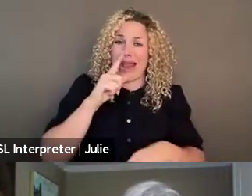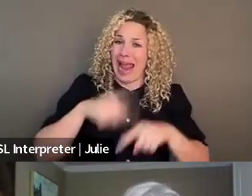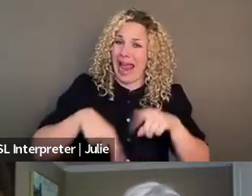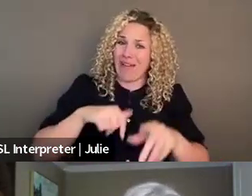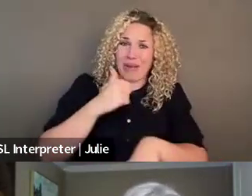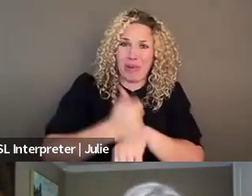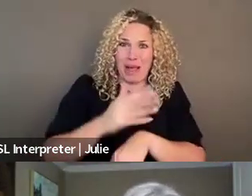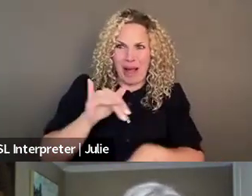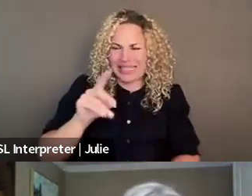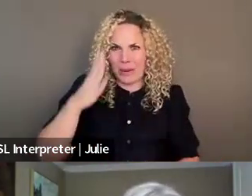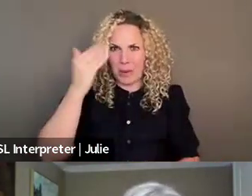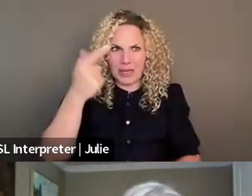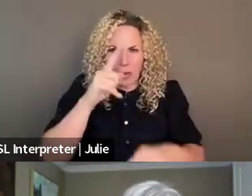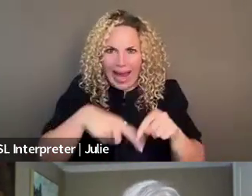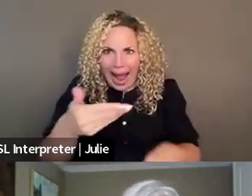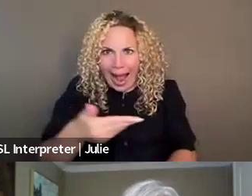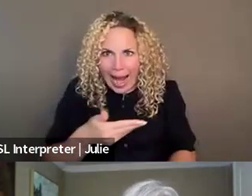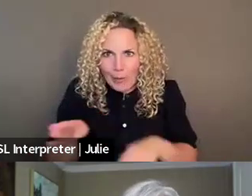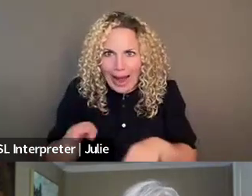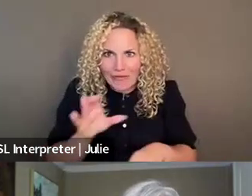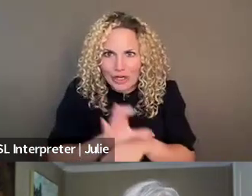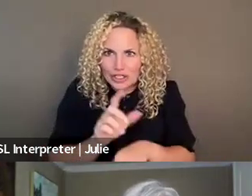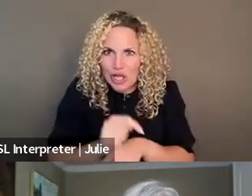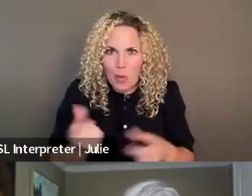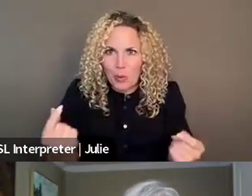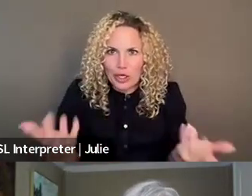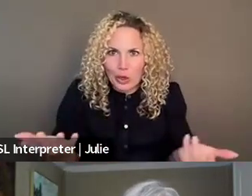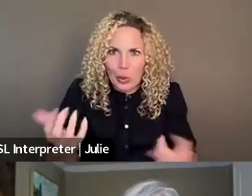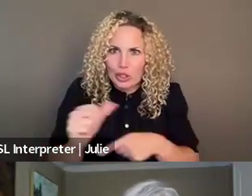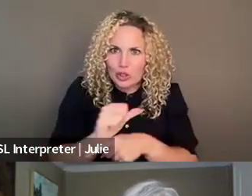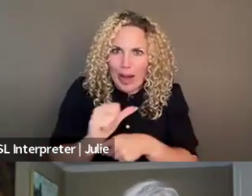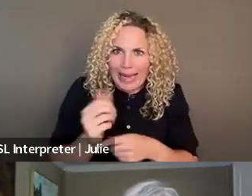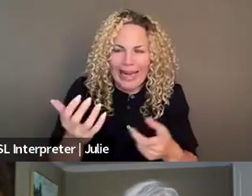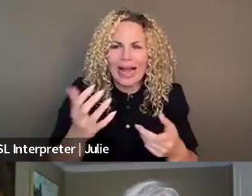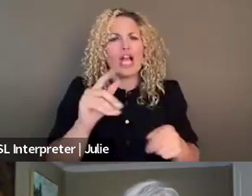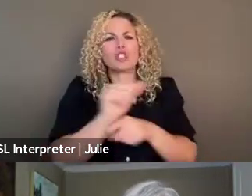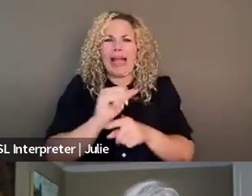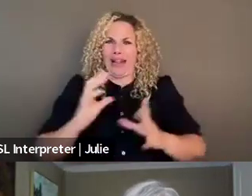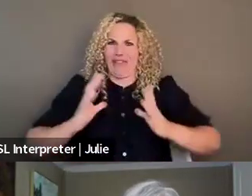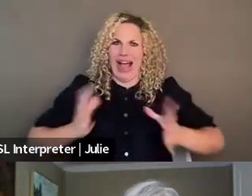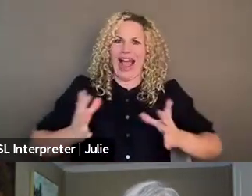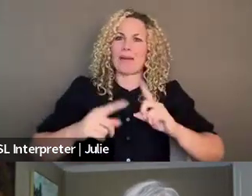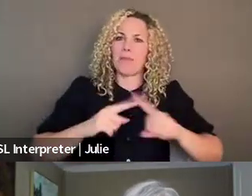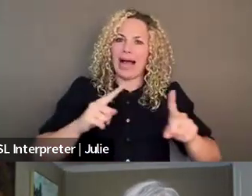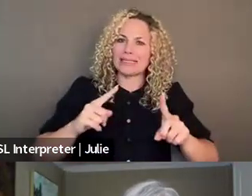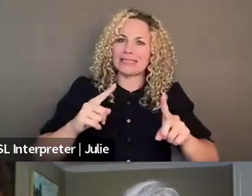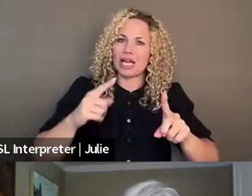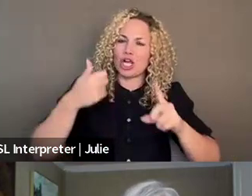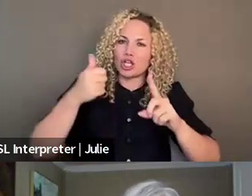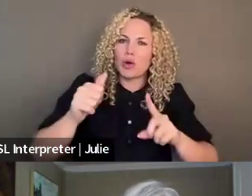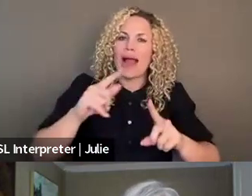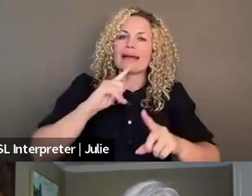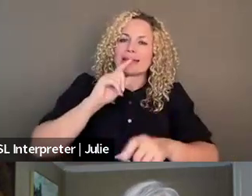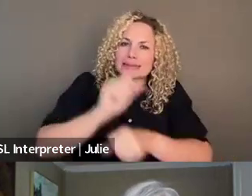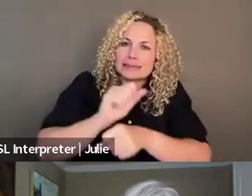by December. What does that look like for folks? The training's no problem. We can get that going, but that like